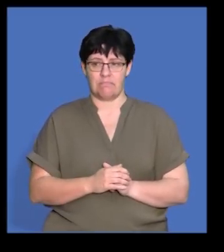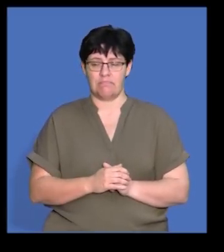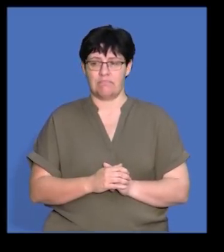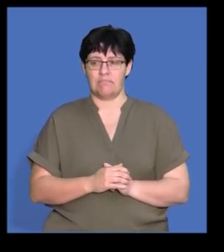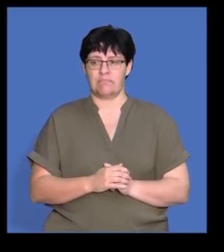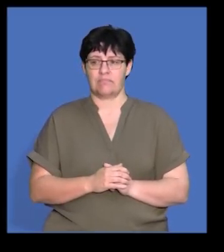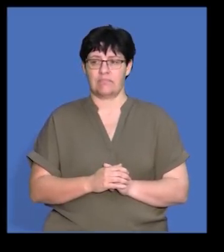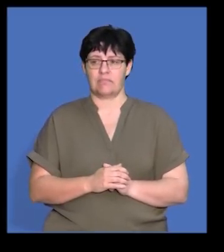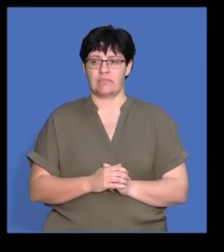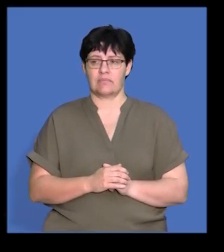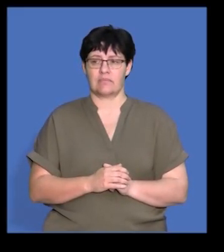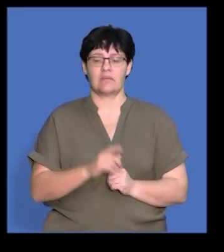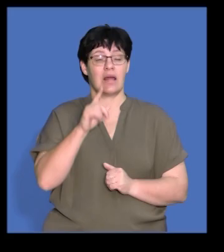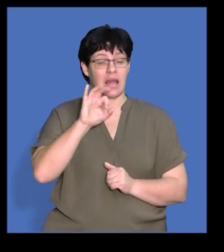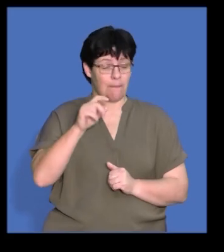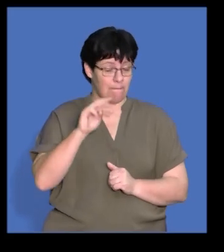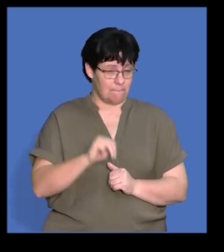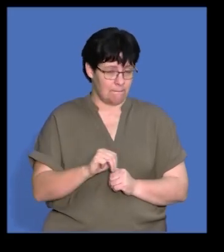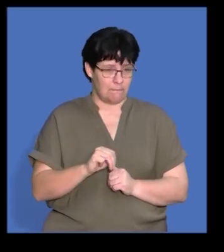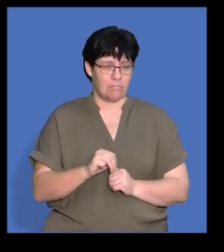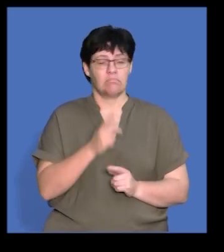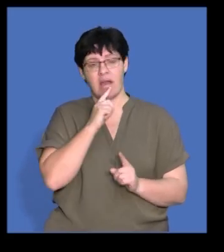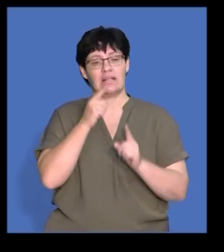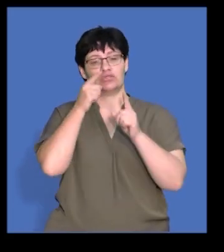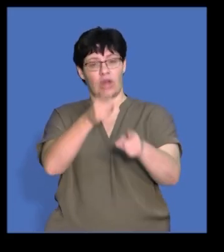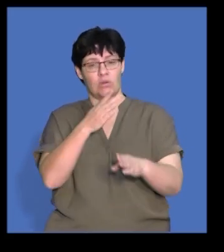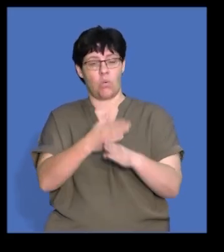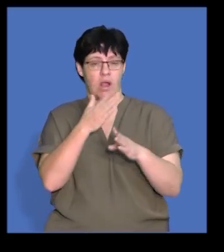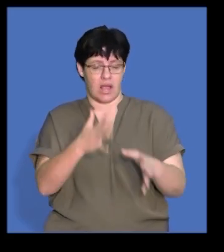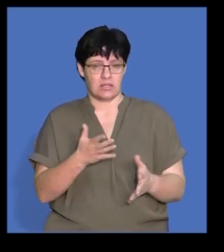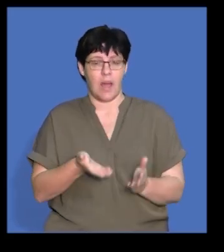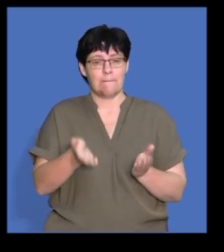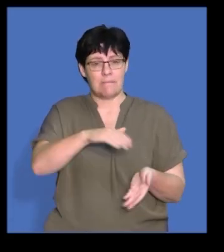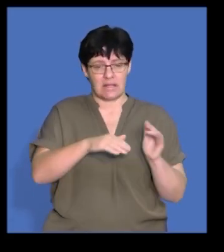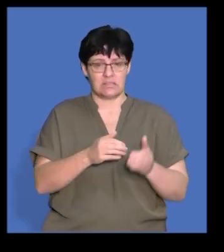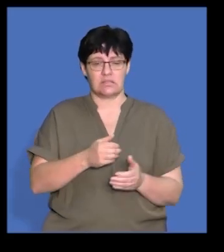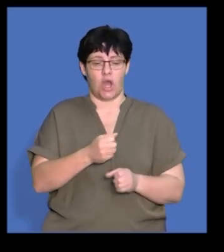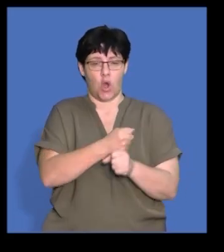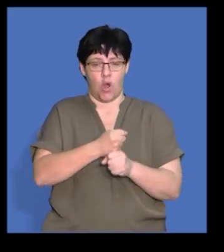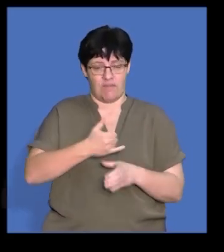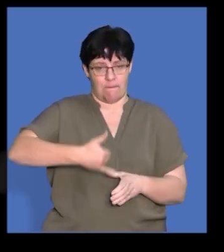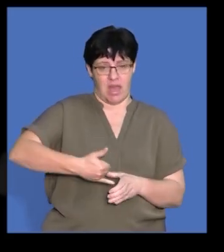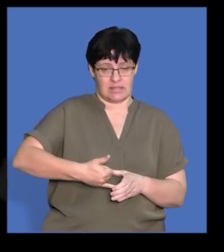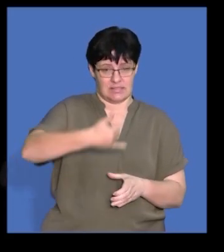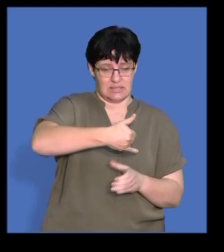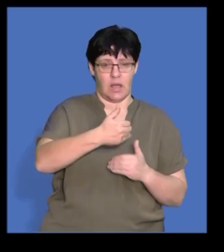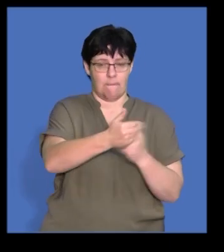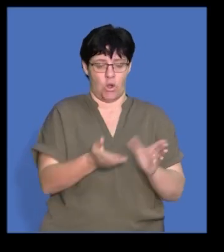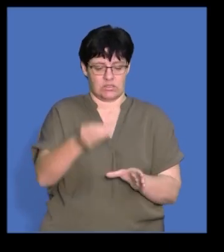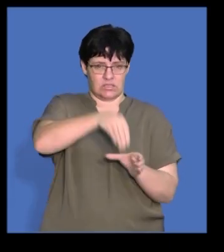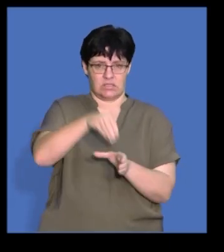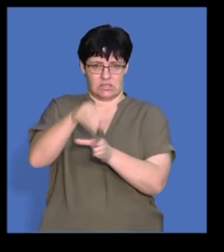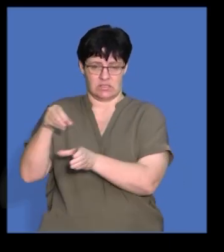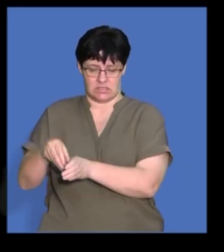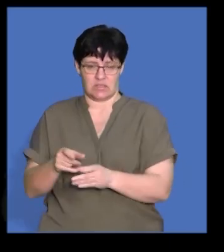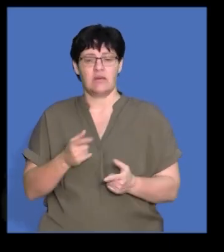my pen. Mrs. Lingham instructed her workers to pack the coffee mugs in boxes. So we've got coffee mugs